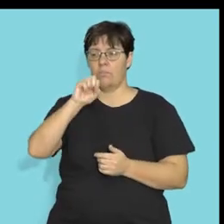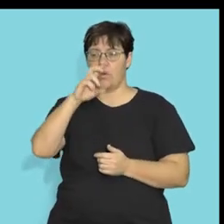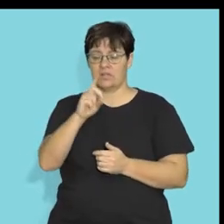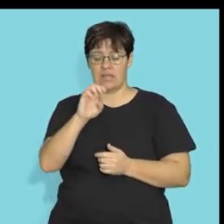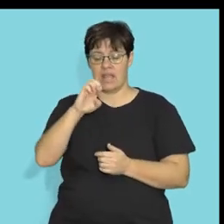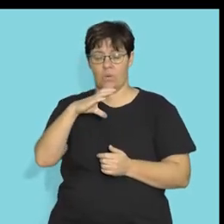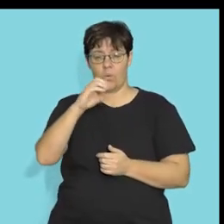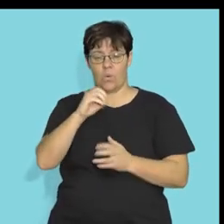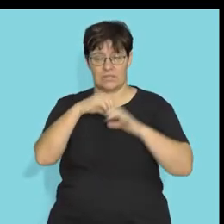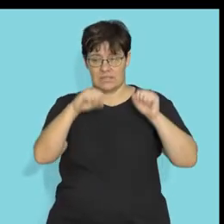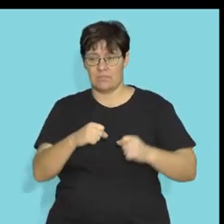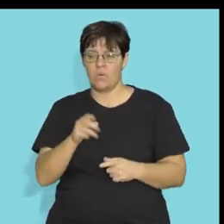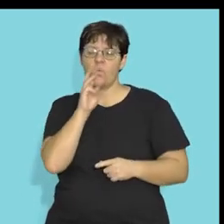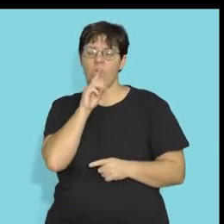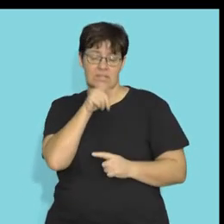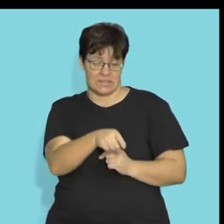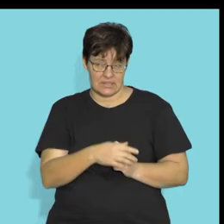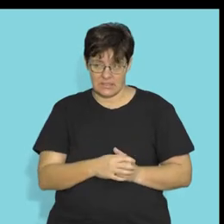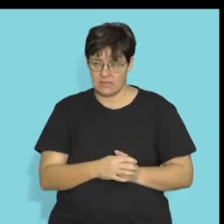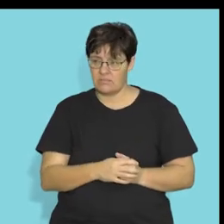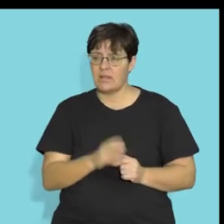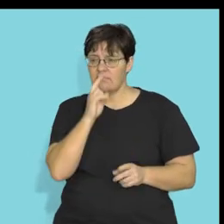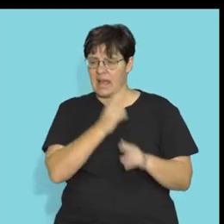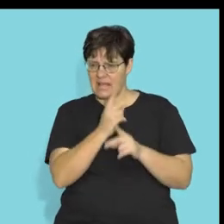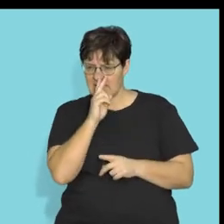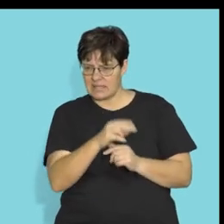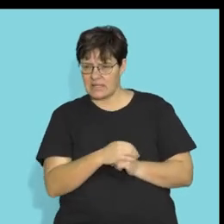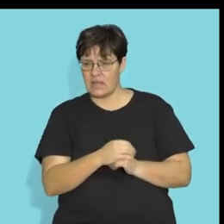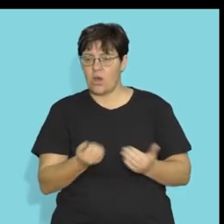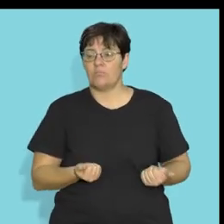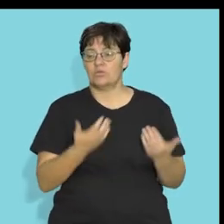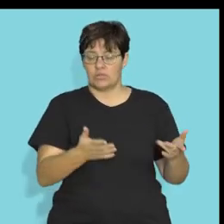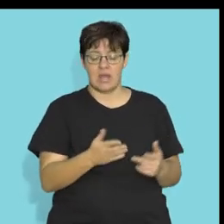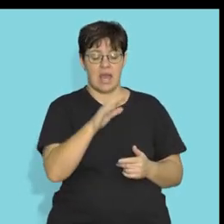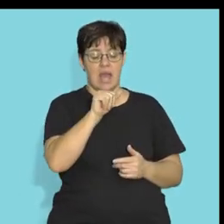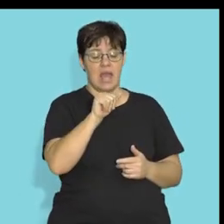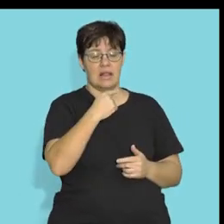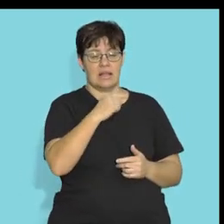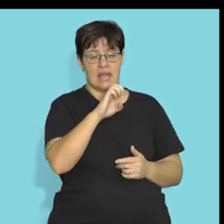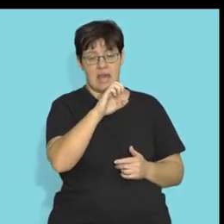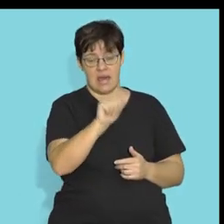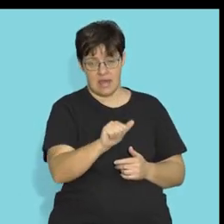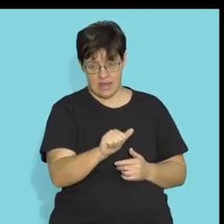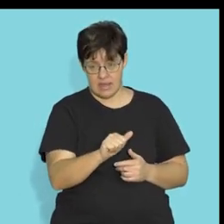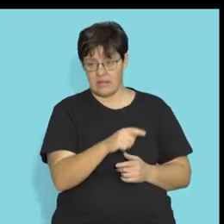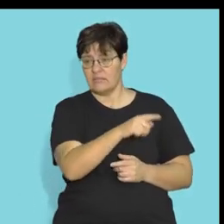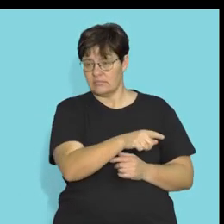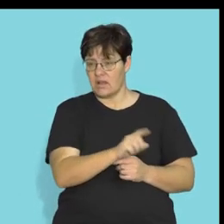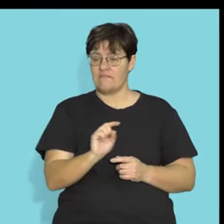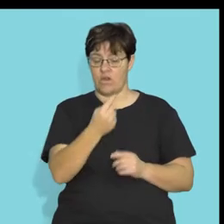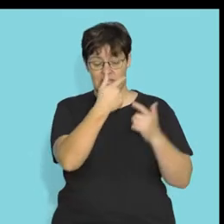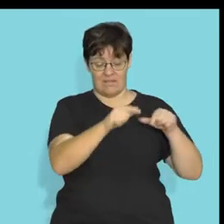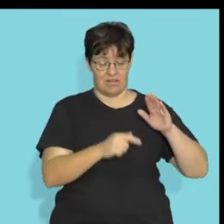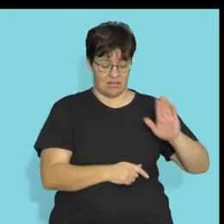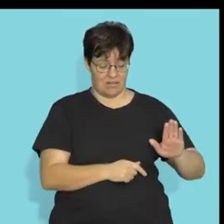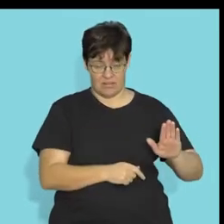ecosystem showing you a complex food web. Again, you can see the producers are the algae and the water weeds, which are your first